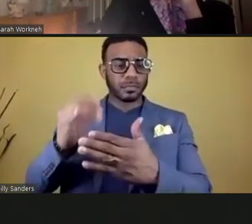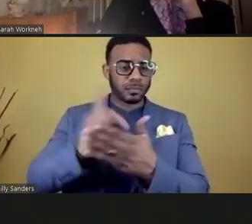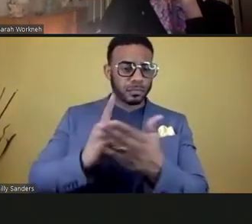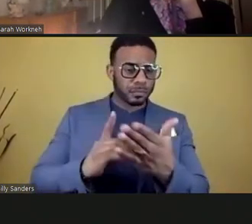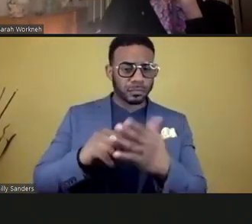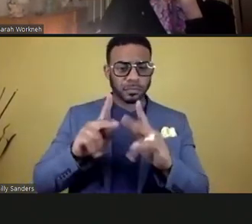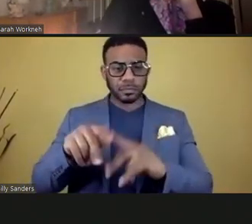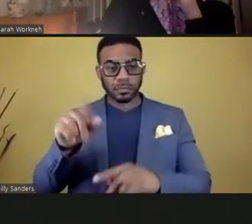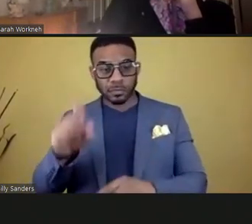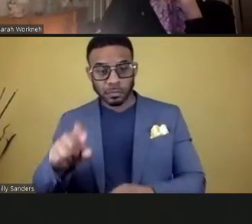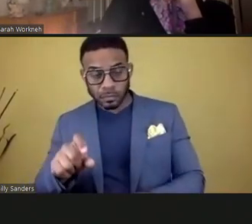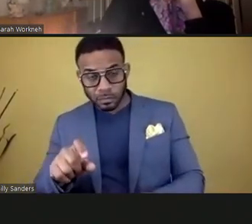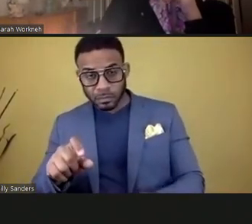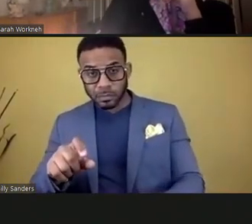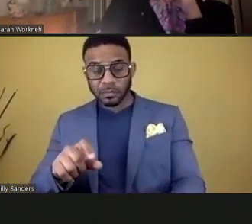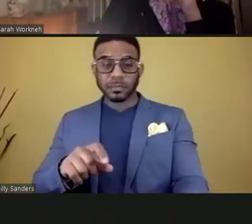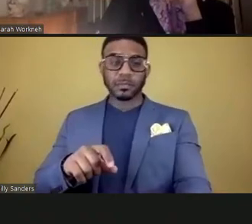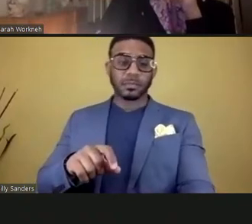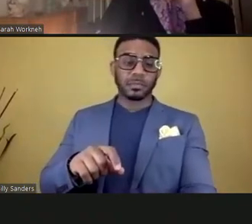folks need,